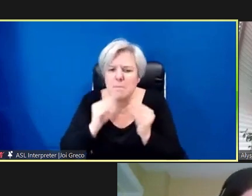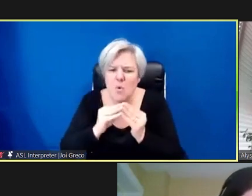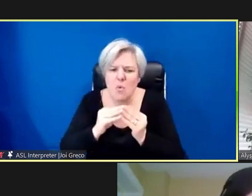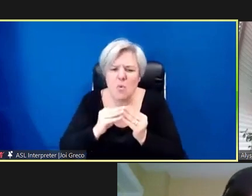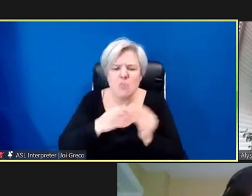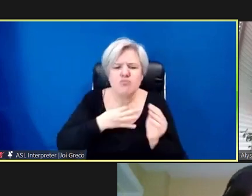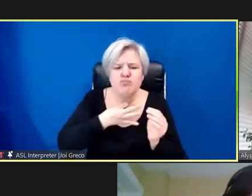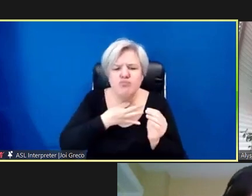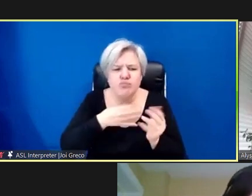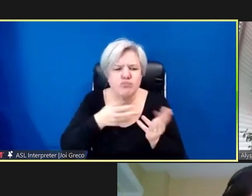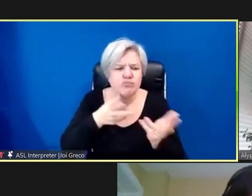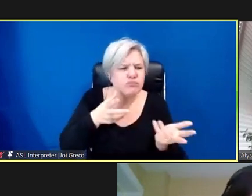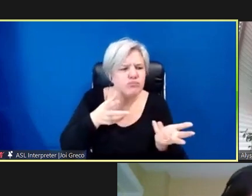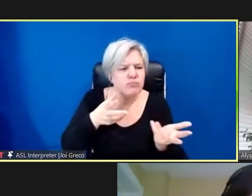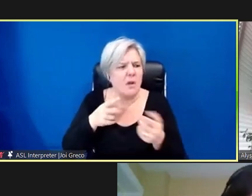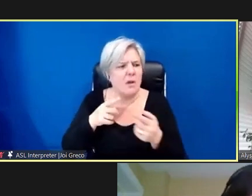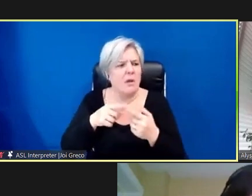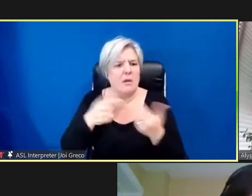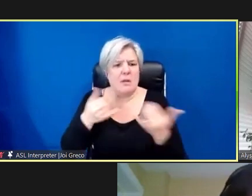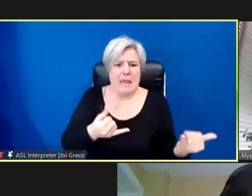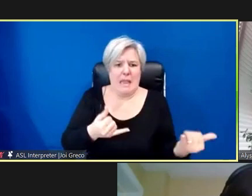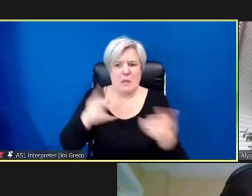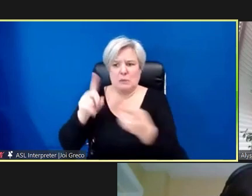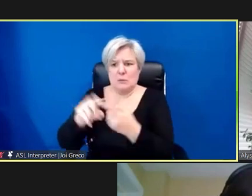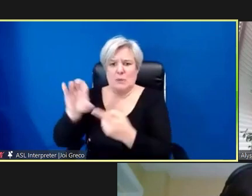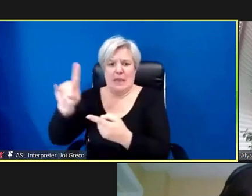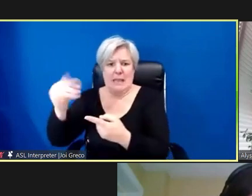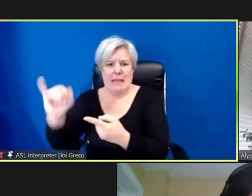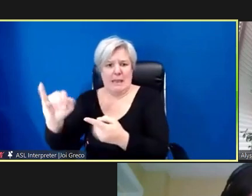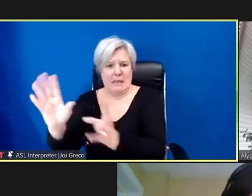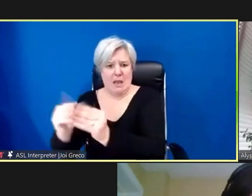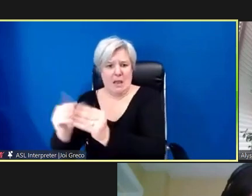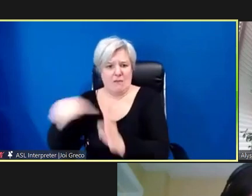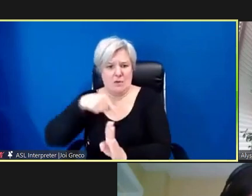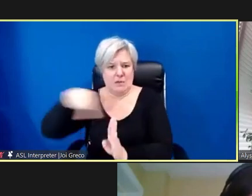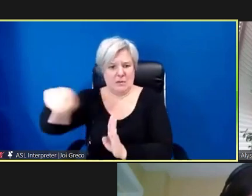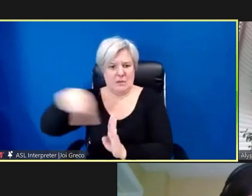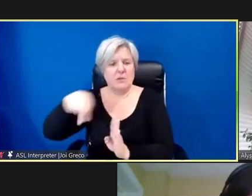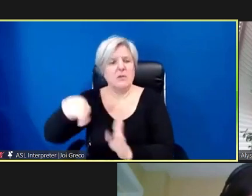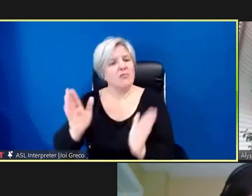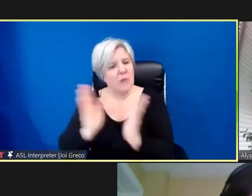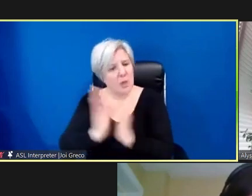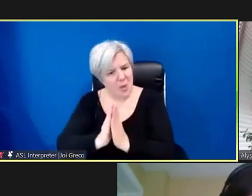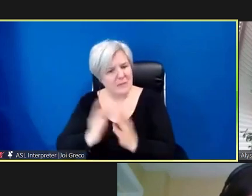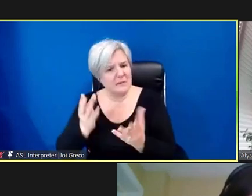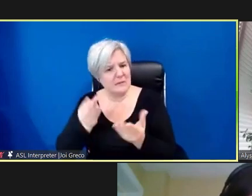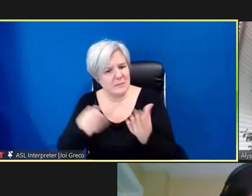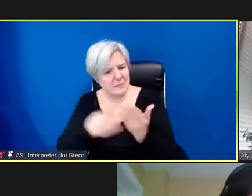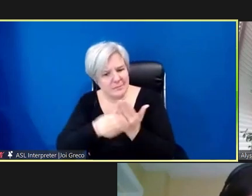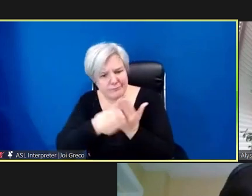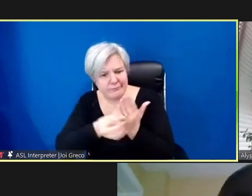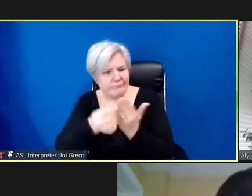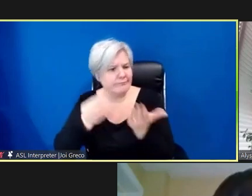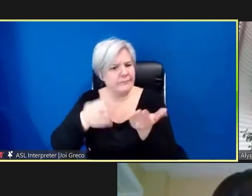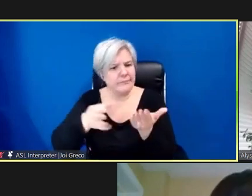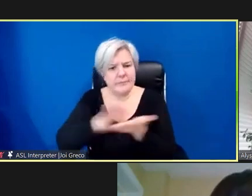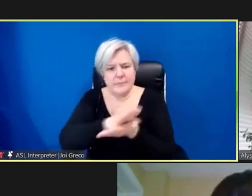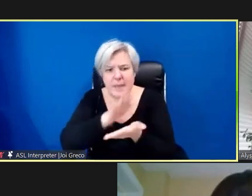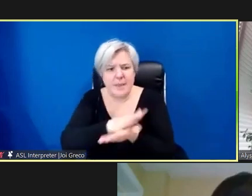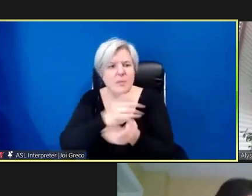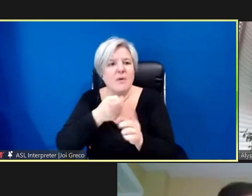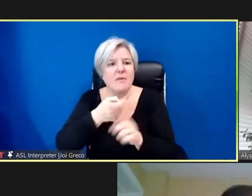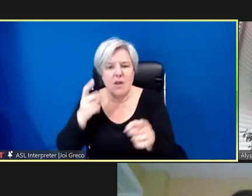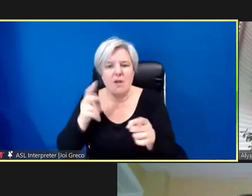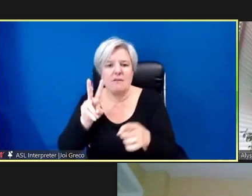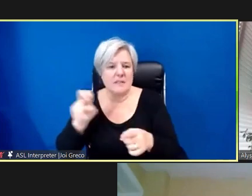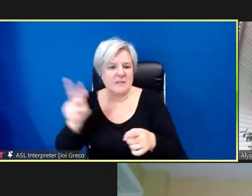that would mean is between now and the EHDI conference, you would request the materials from Randy or through the VSV